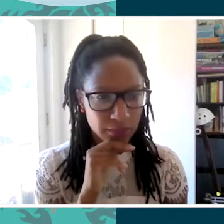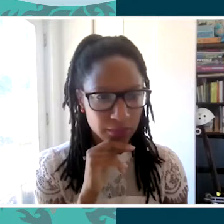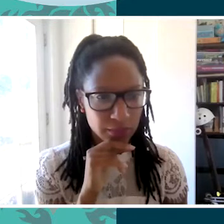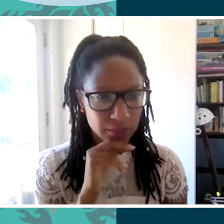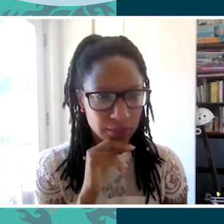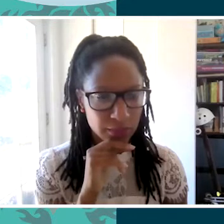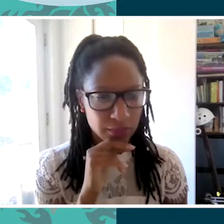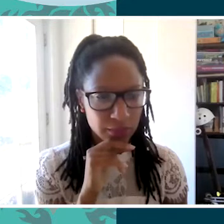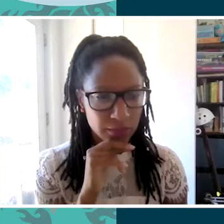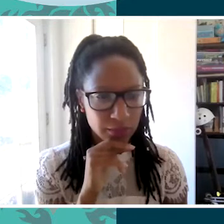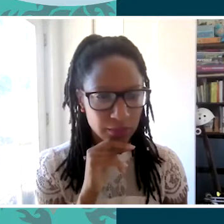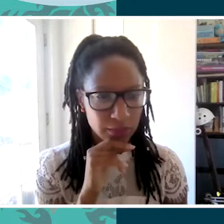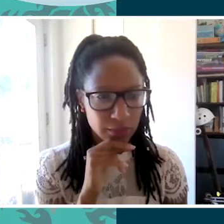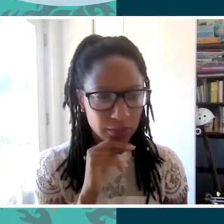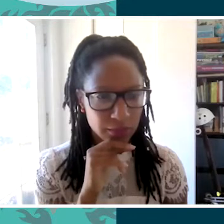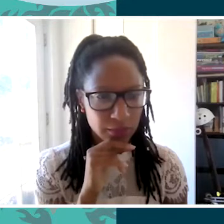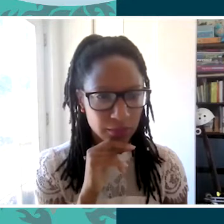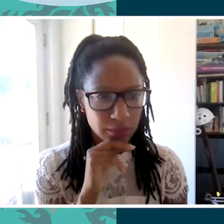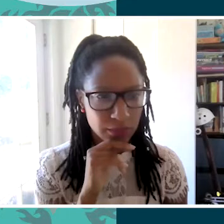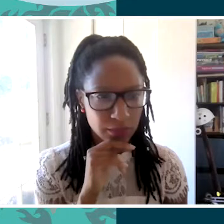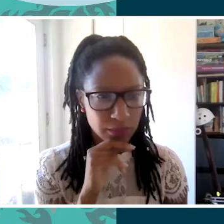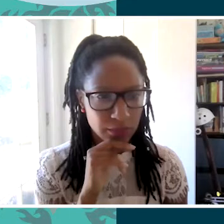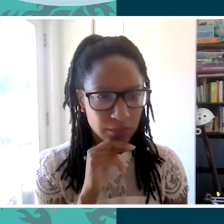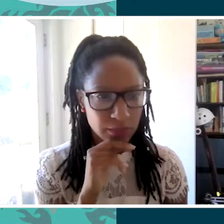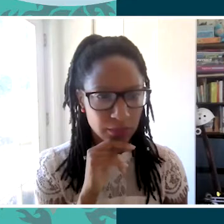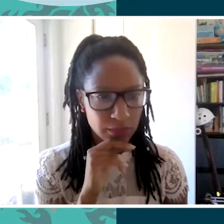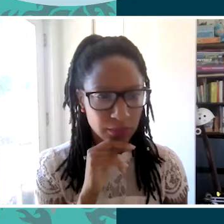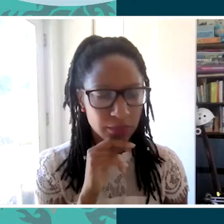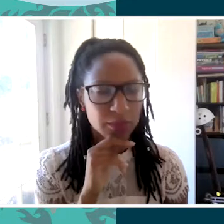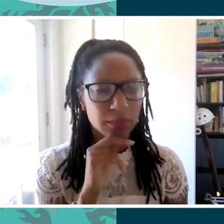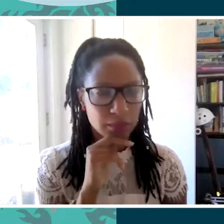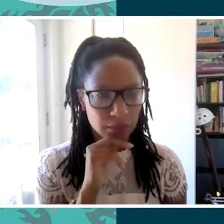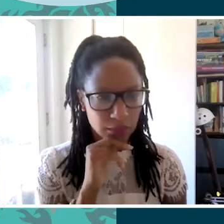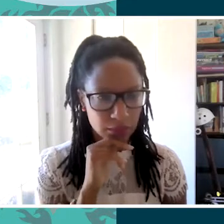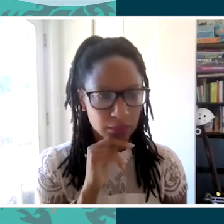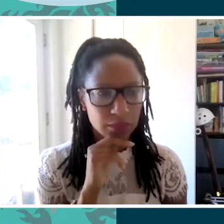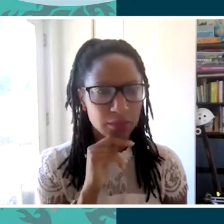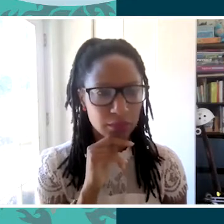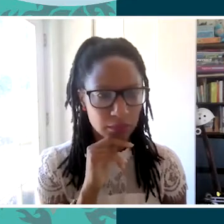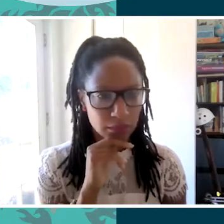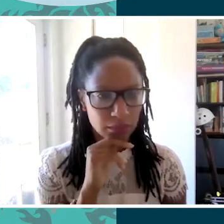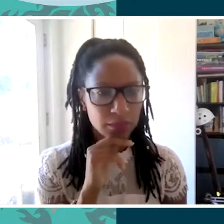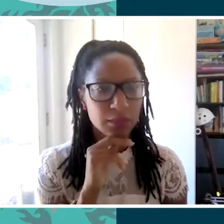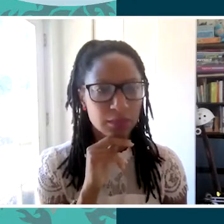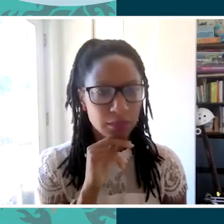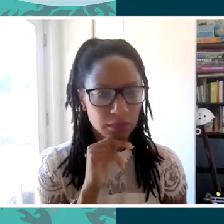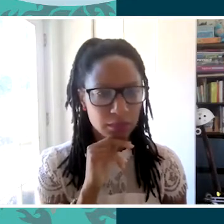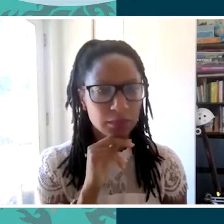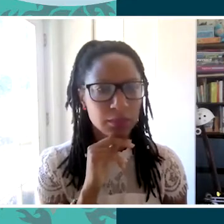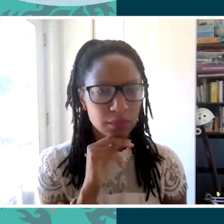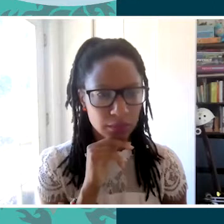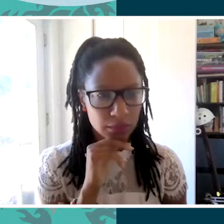truly move through that discomfort. Because we white people in particular always want to talk about, we got to get uncomfortable, but